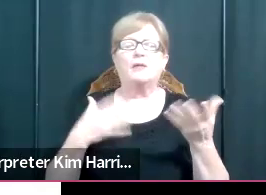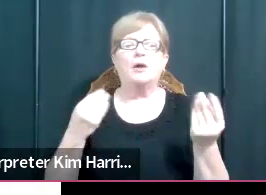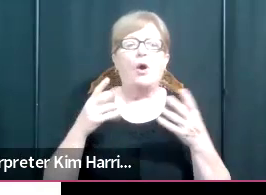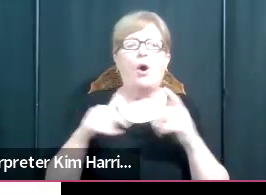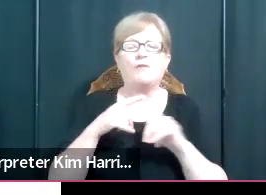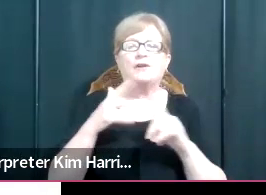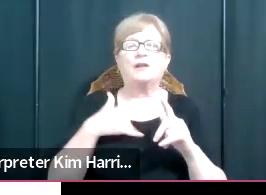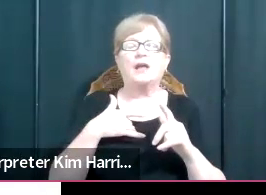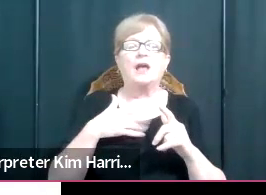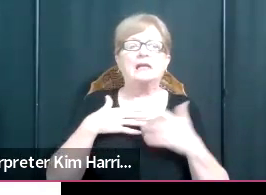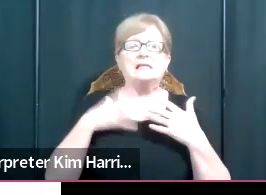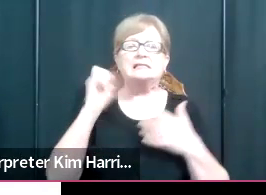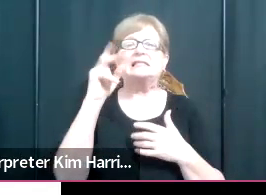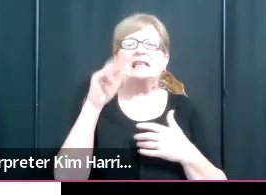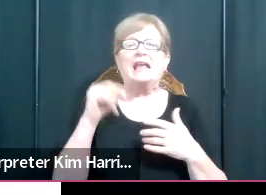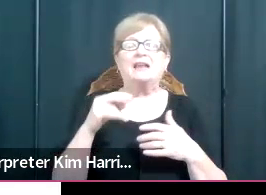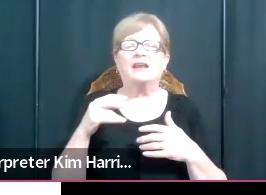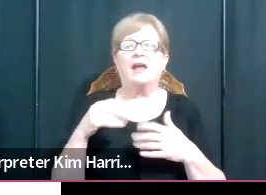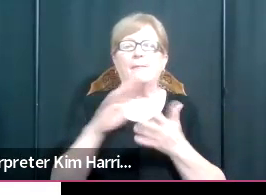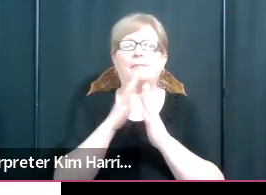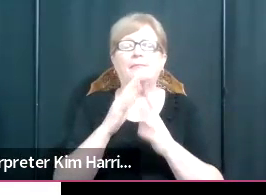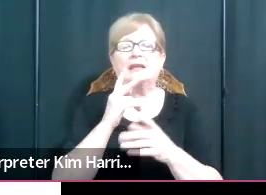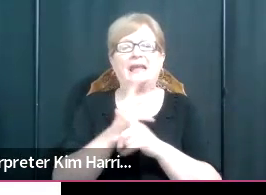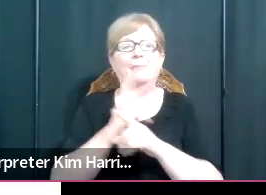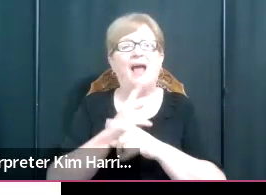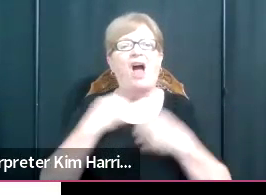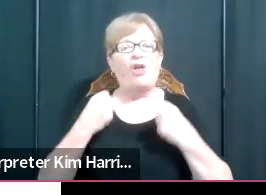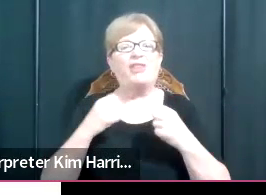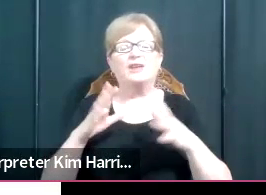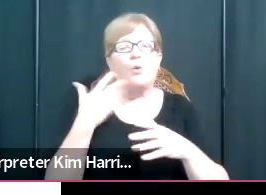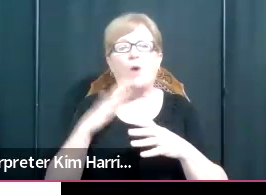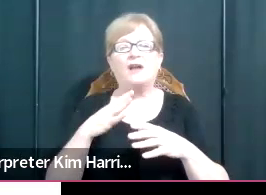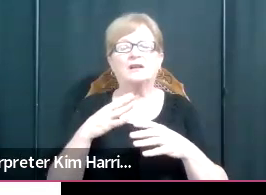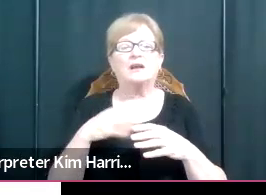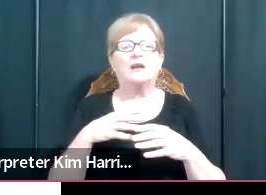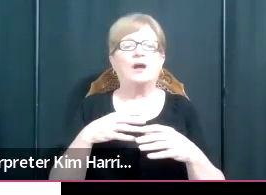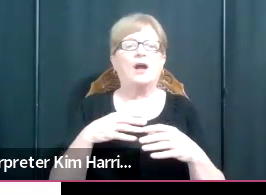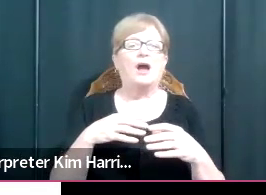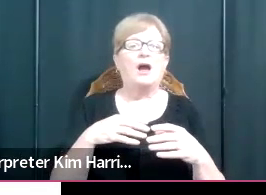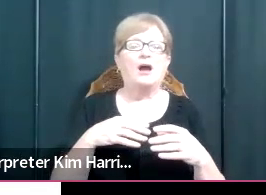remain healthy. And then also on this slide, we have a variety of different kinds of